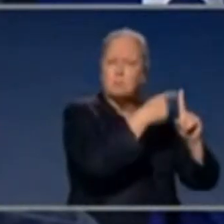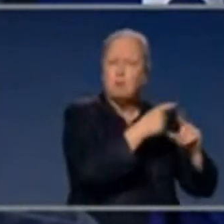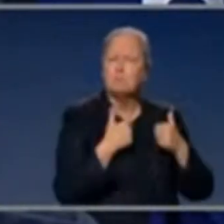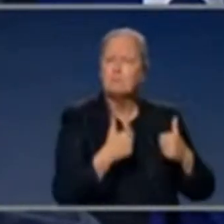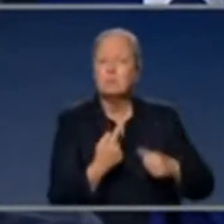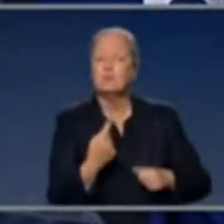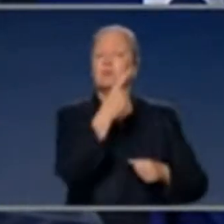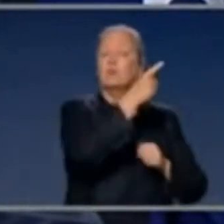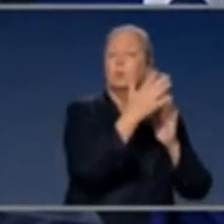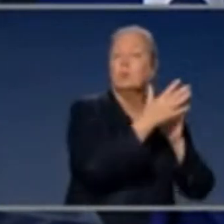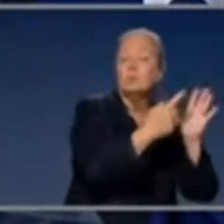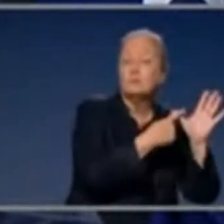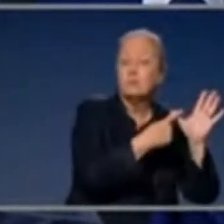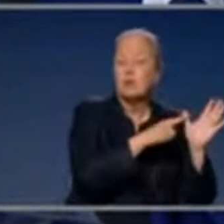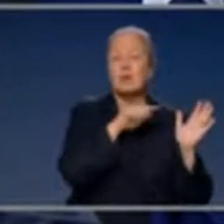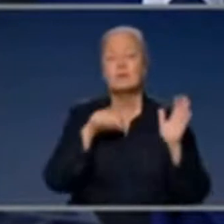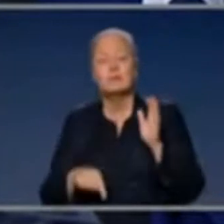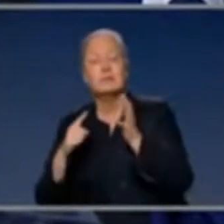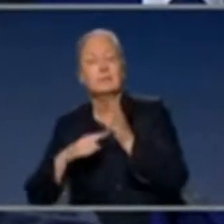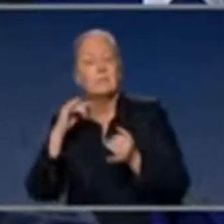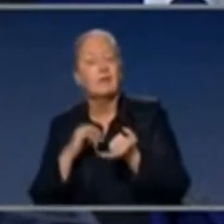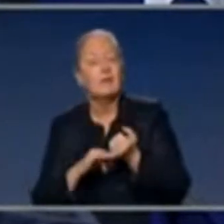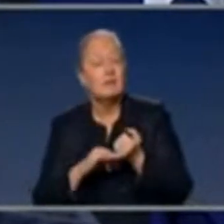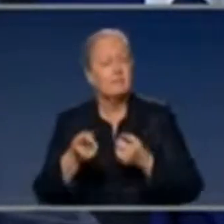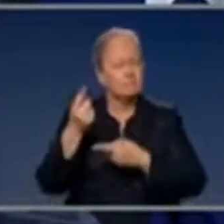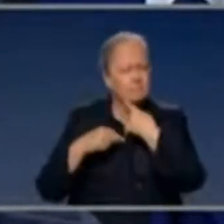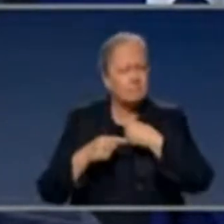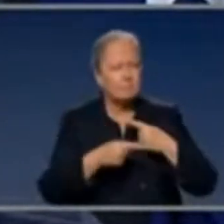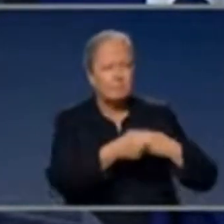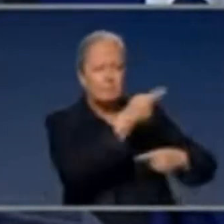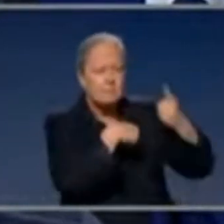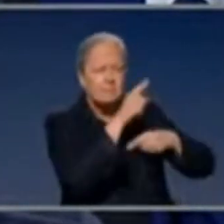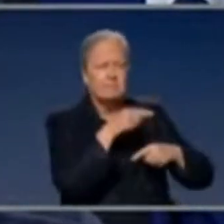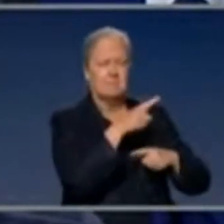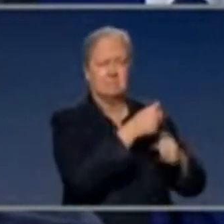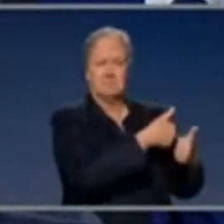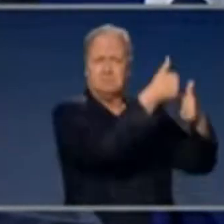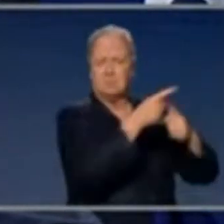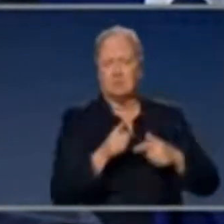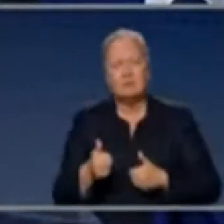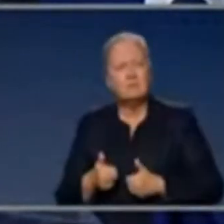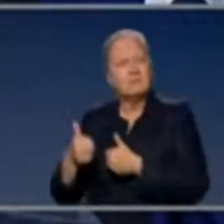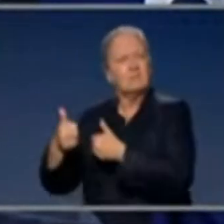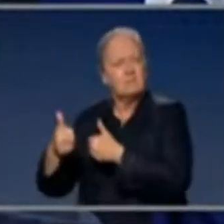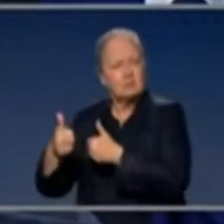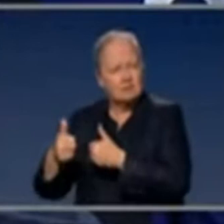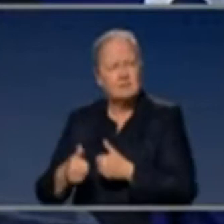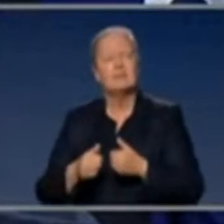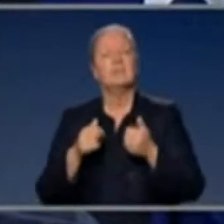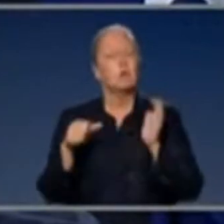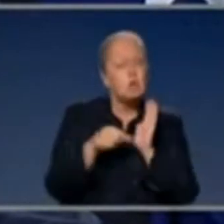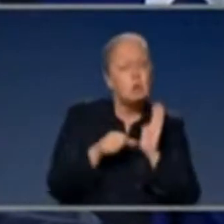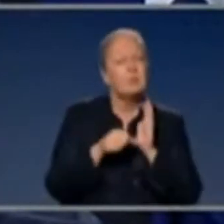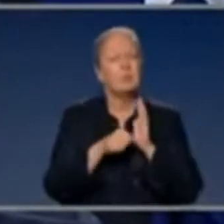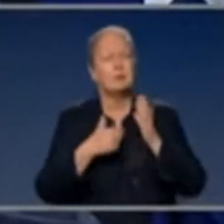from the Western Australian and Tasmanian premiers about the positive things they're seeing in their economies, particularly in their building and